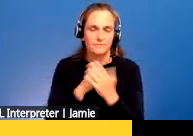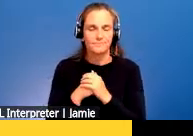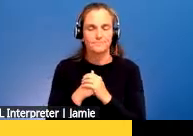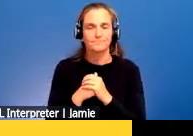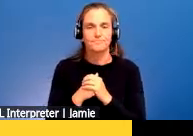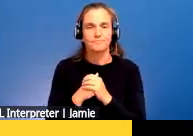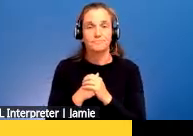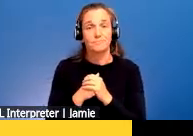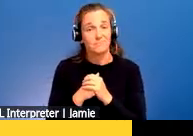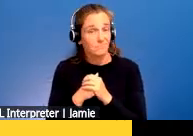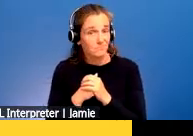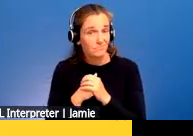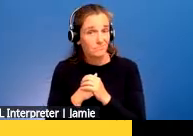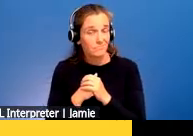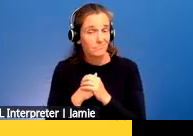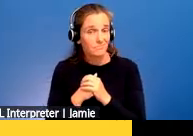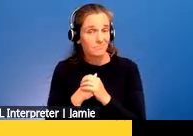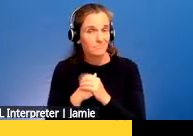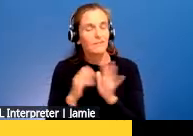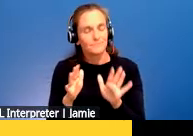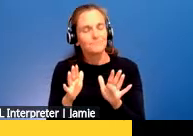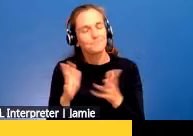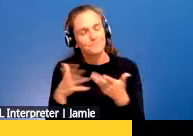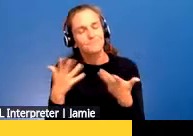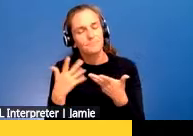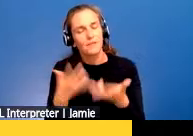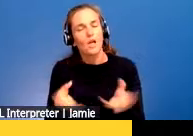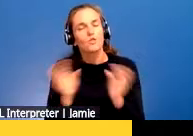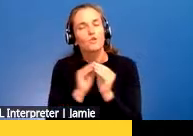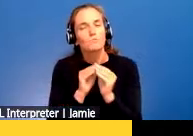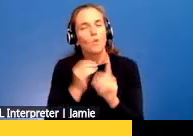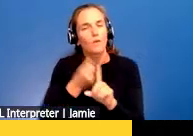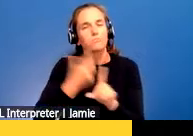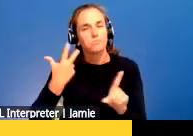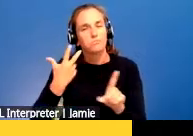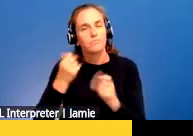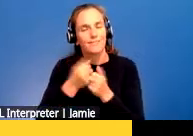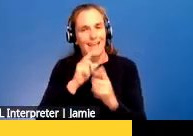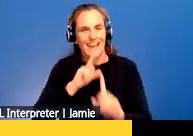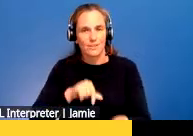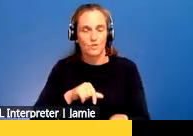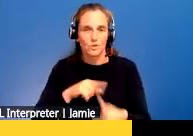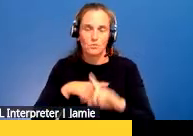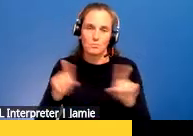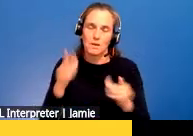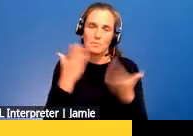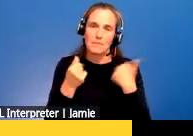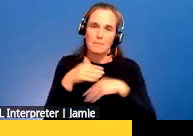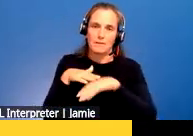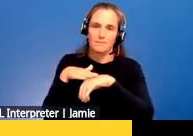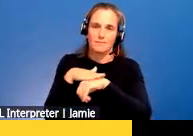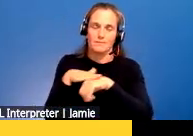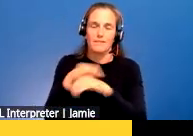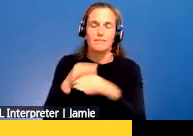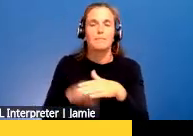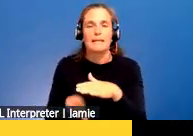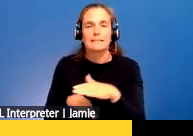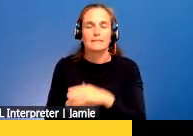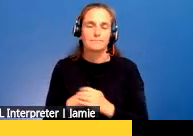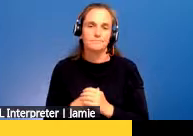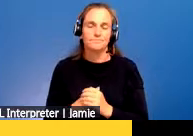I hope there's more to that answer, but I think that's maybe the basics of it.